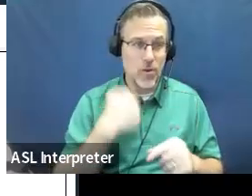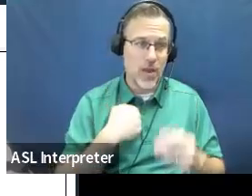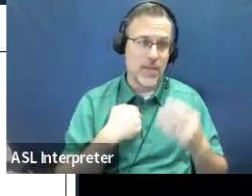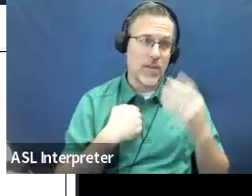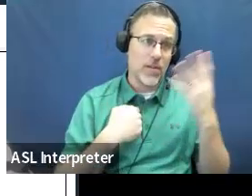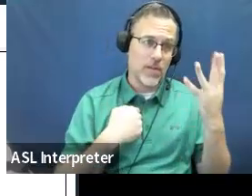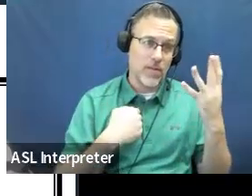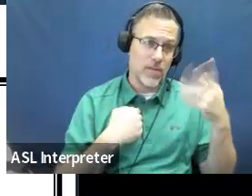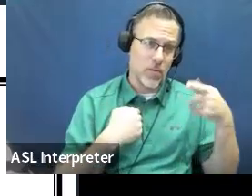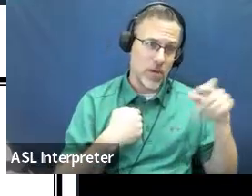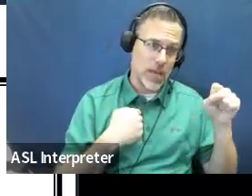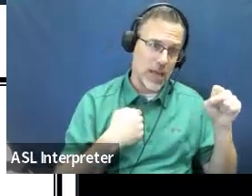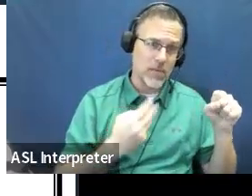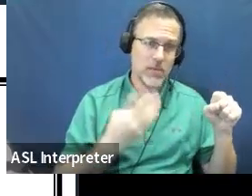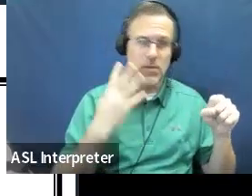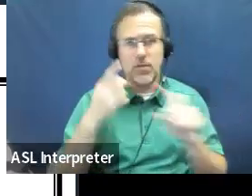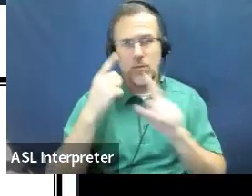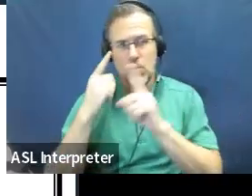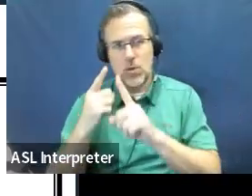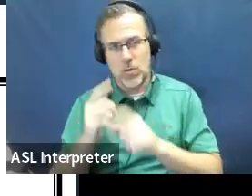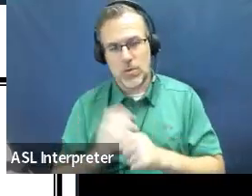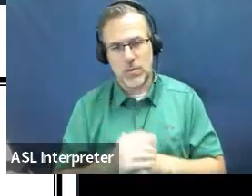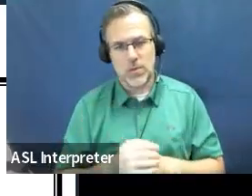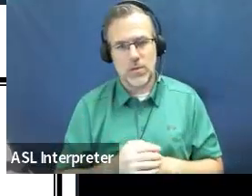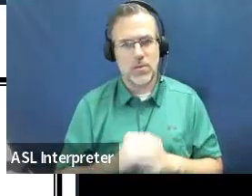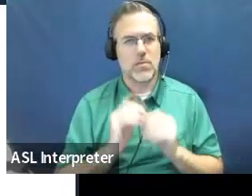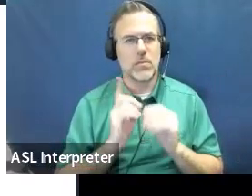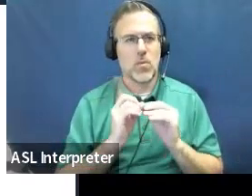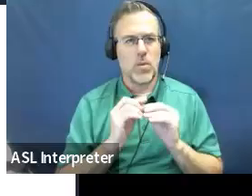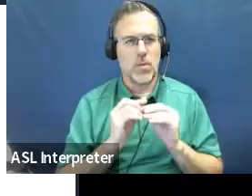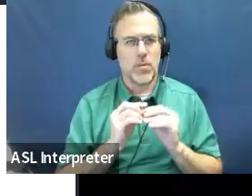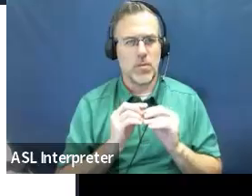should be 4 goals. Let's try another one.